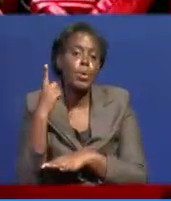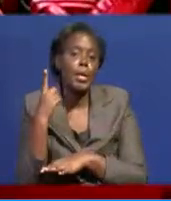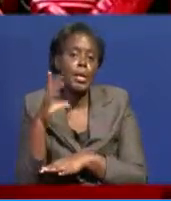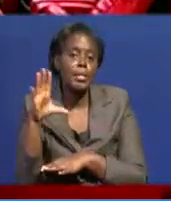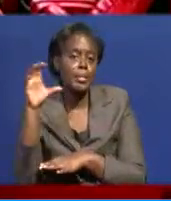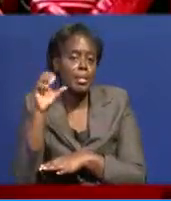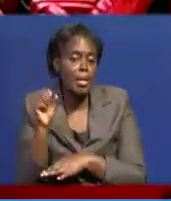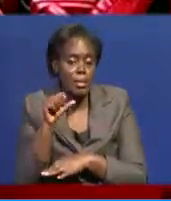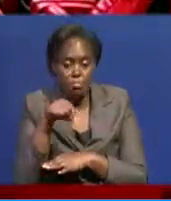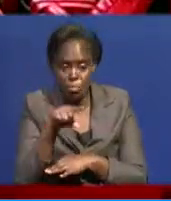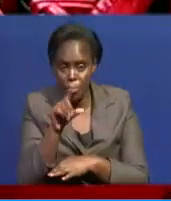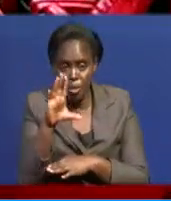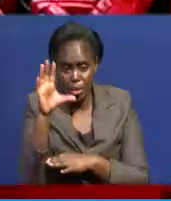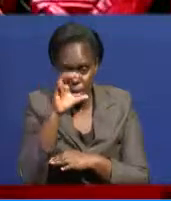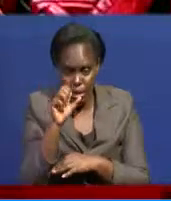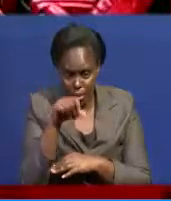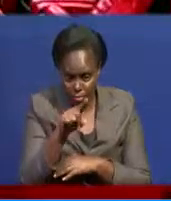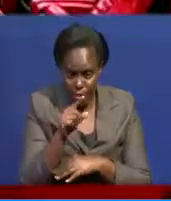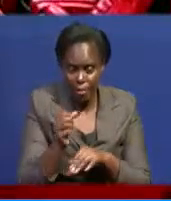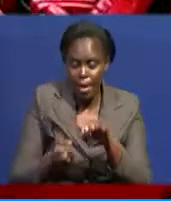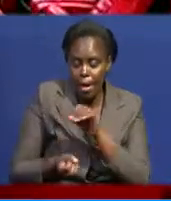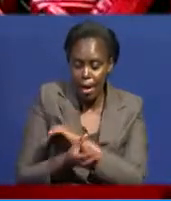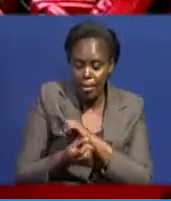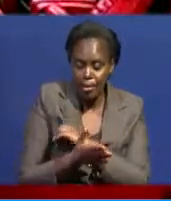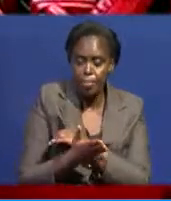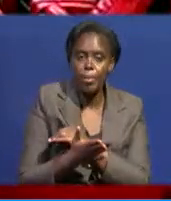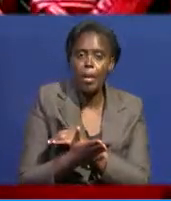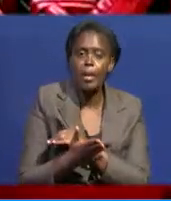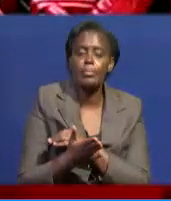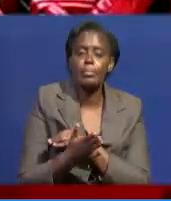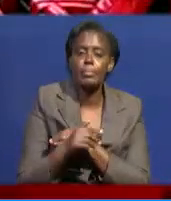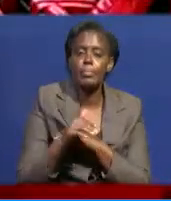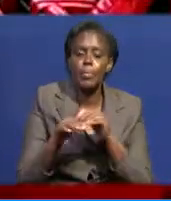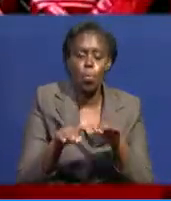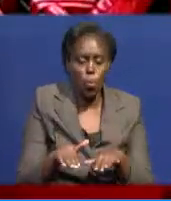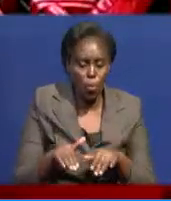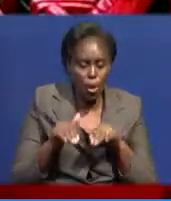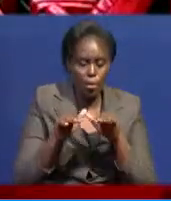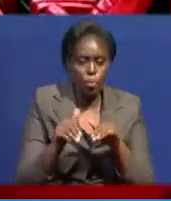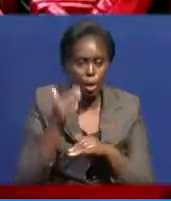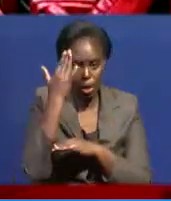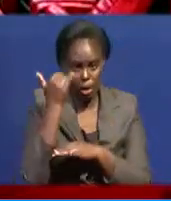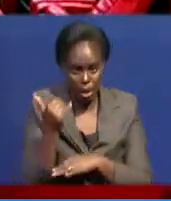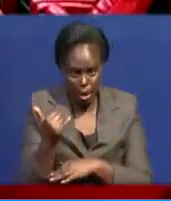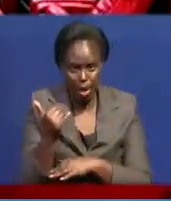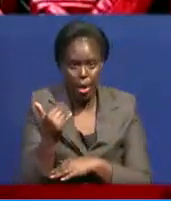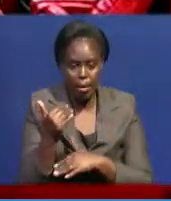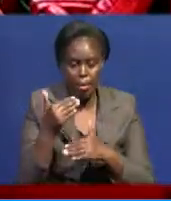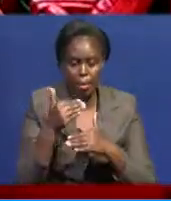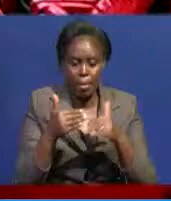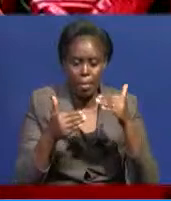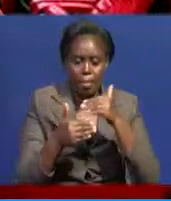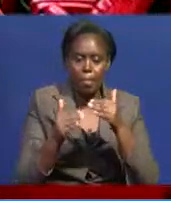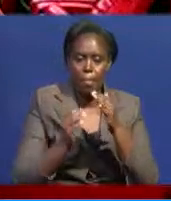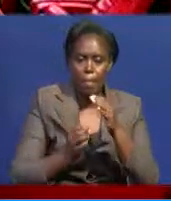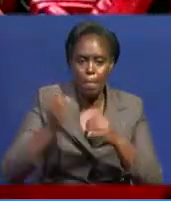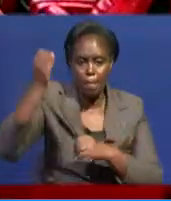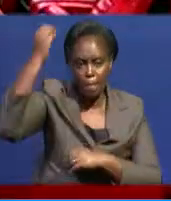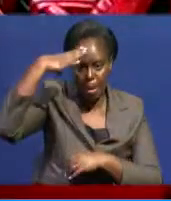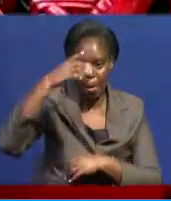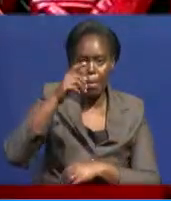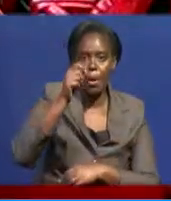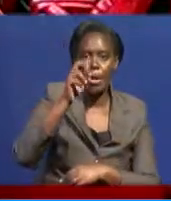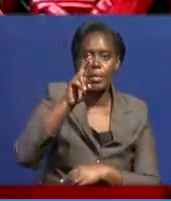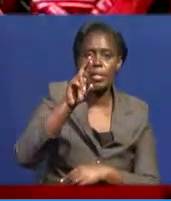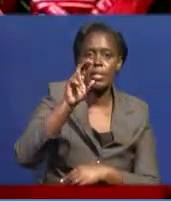Secretary whether he can explain the inordinate delay in replacing defective power transformers